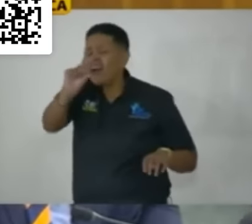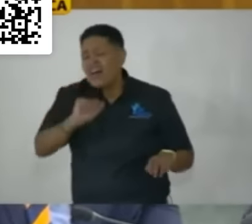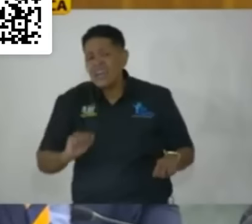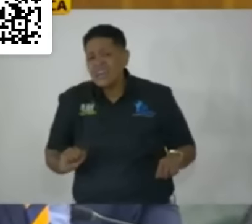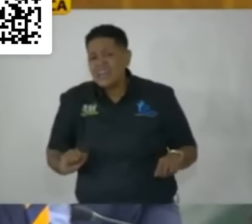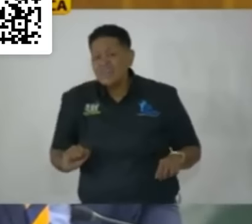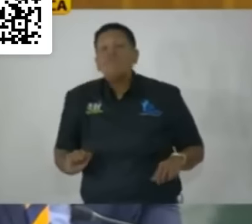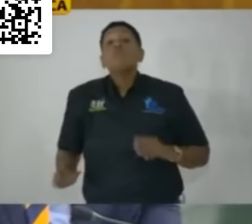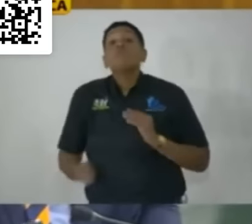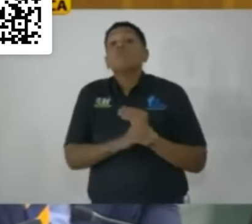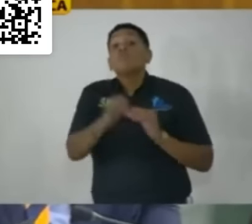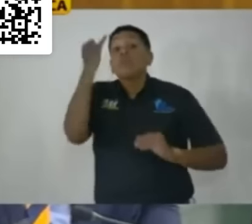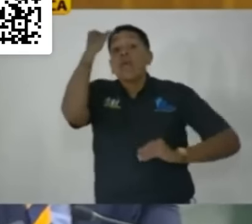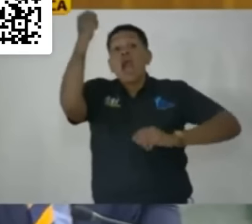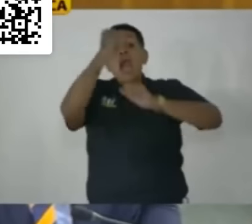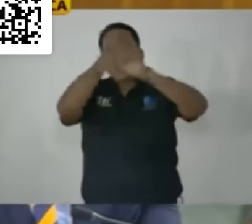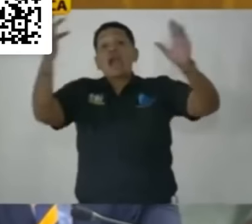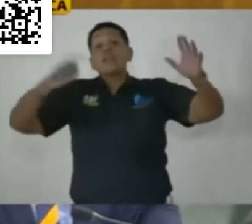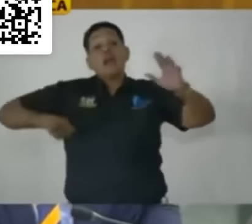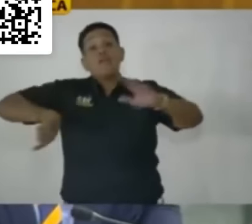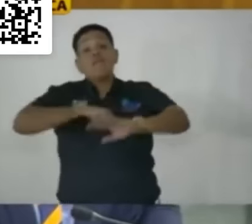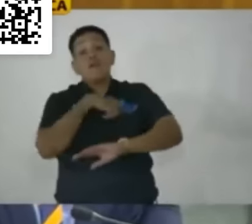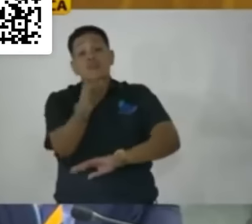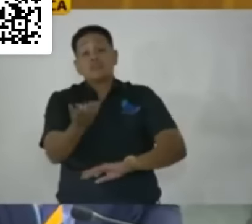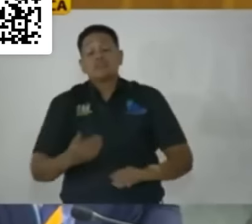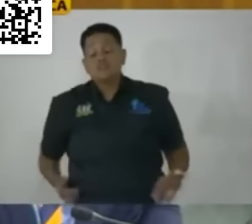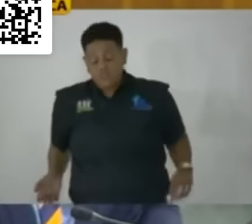The idea of us